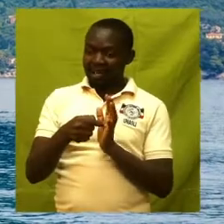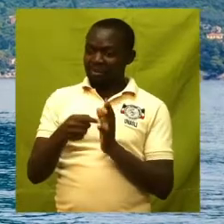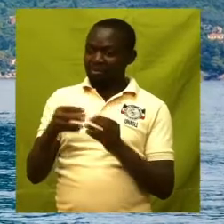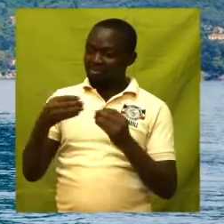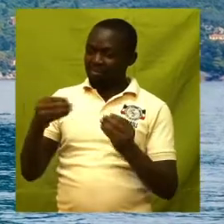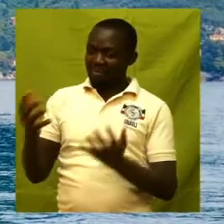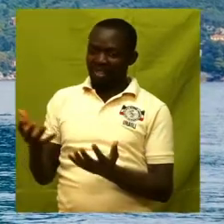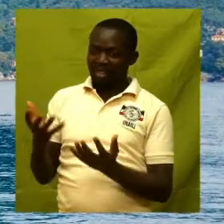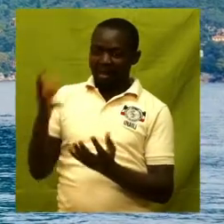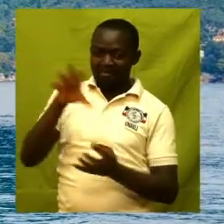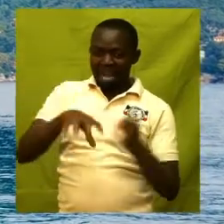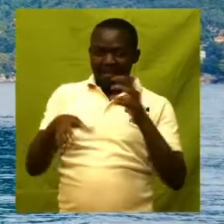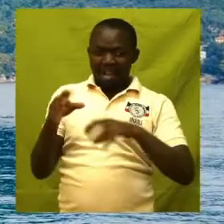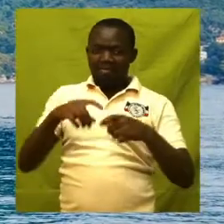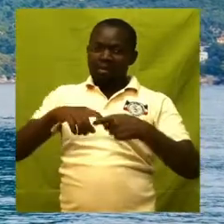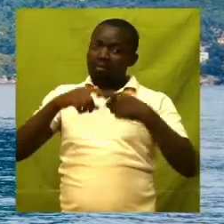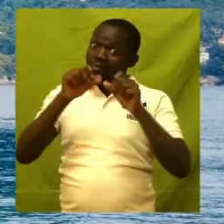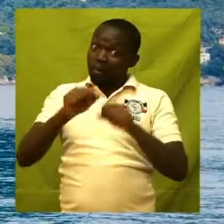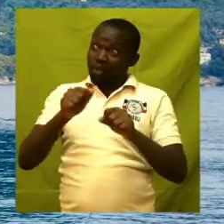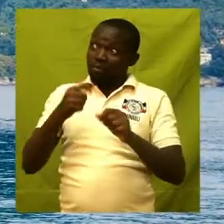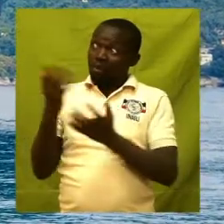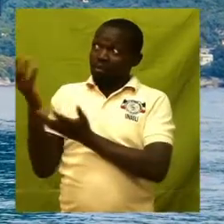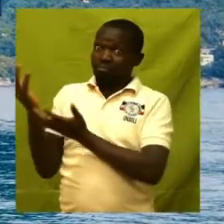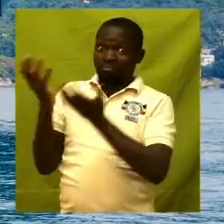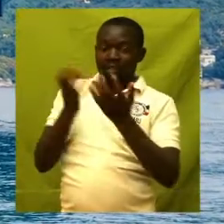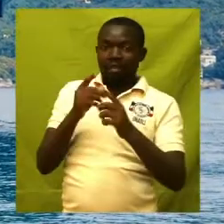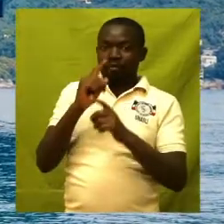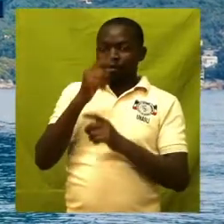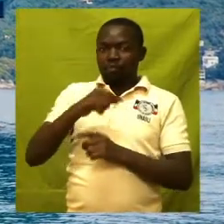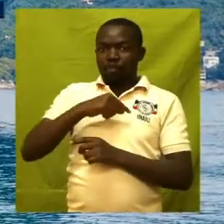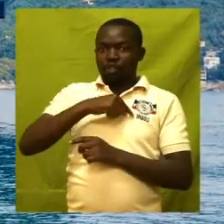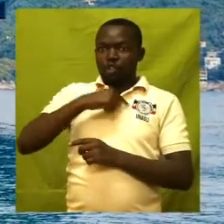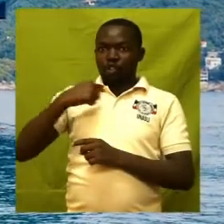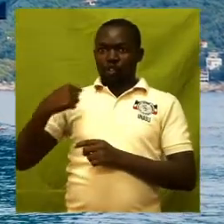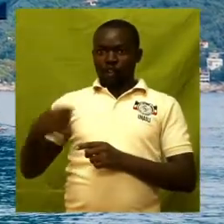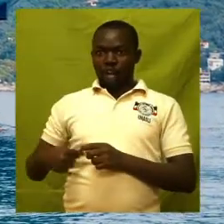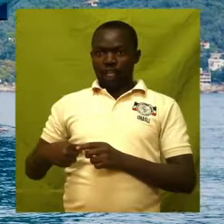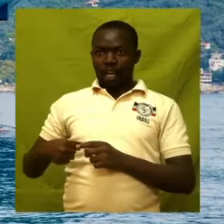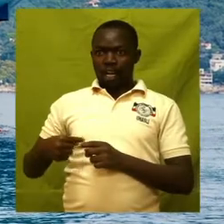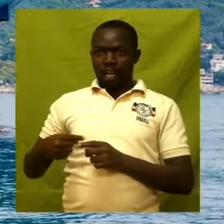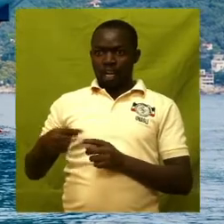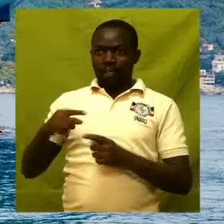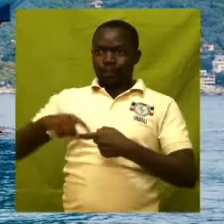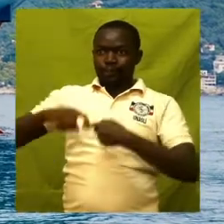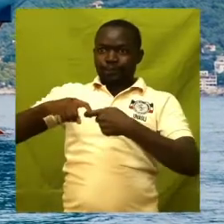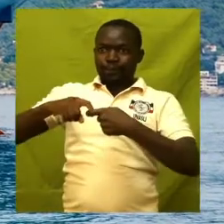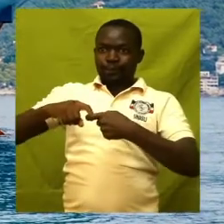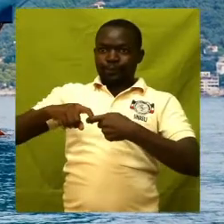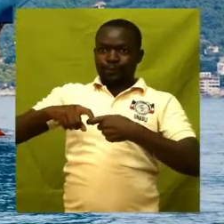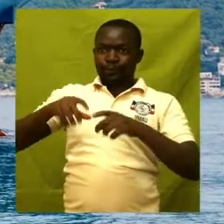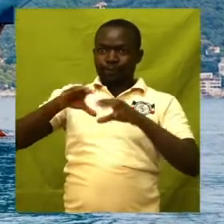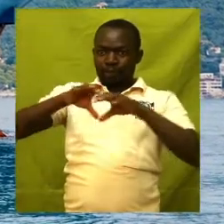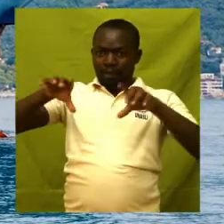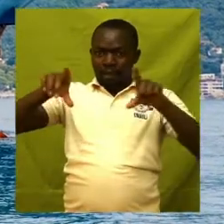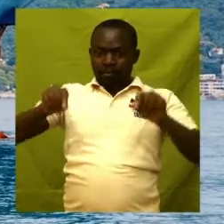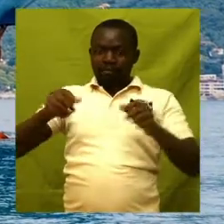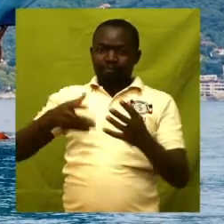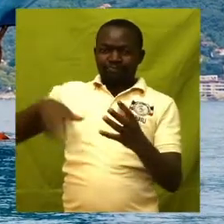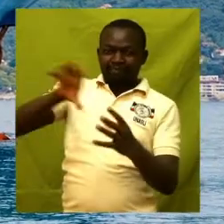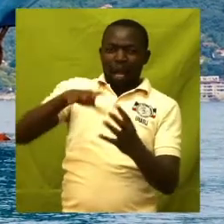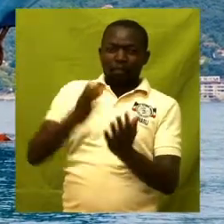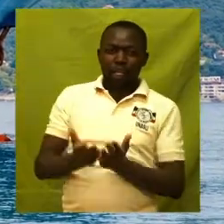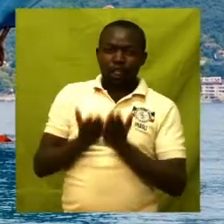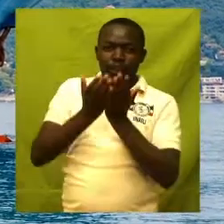can transport things from China to come to Uganda across the Indian